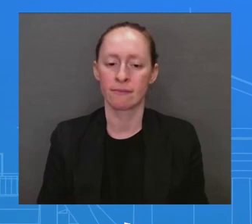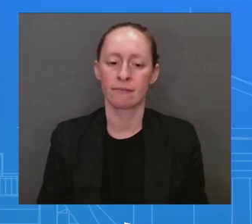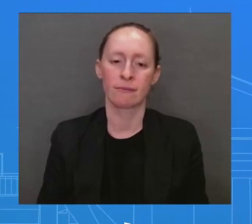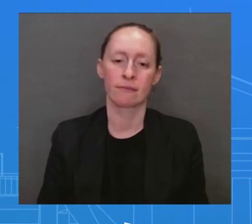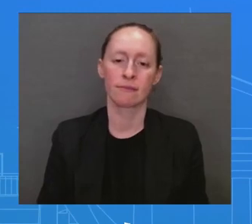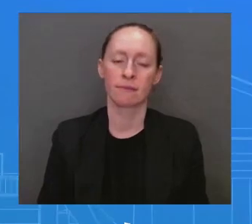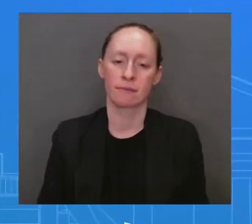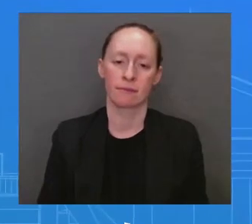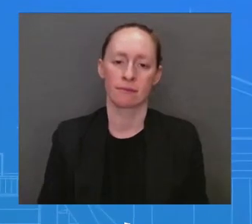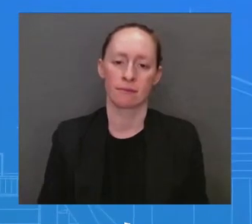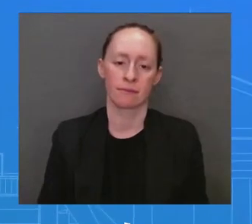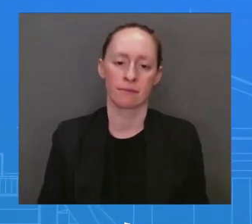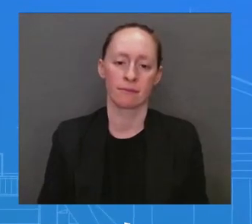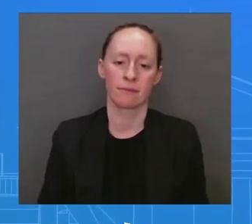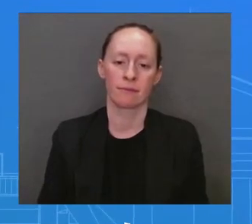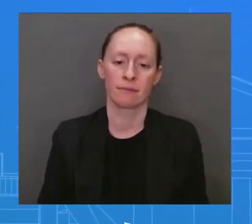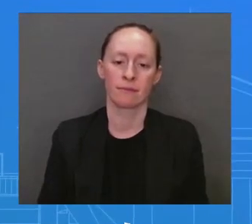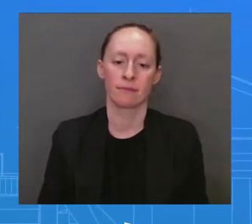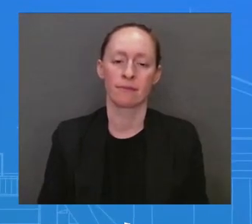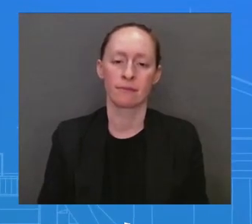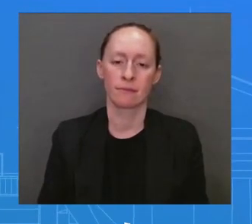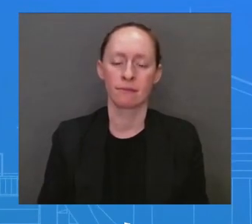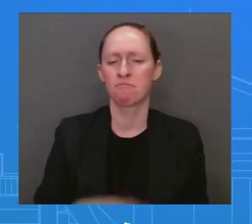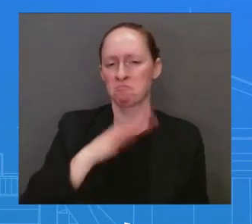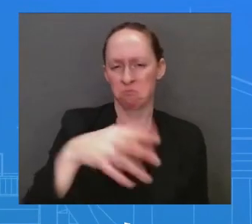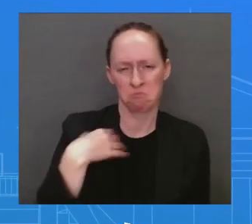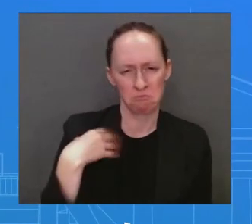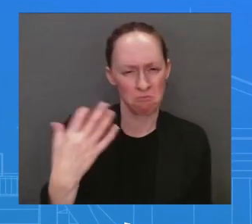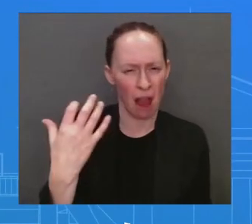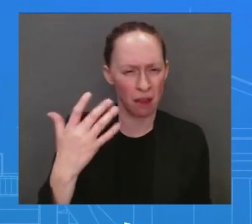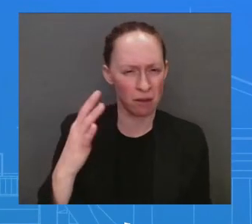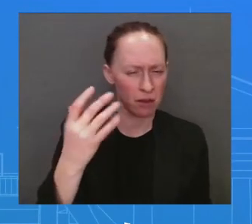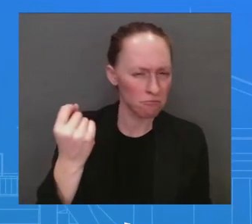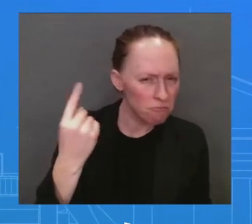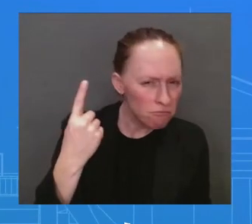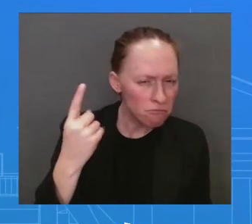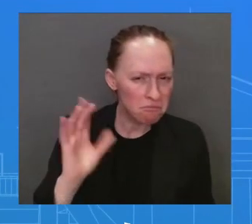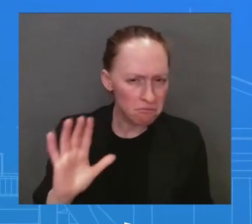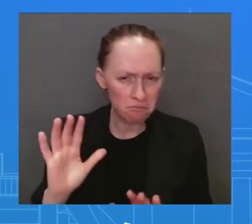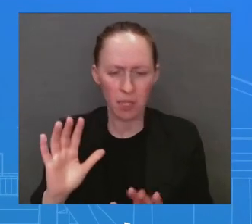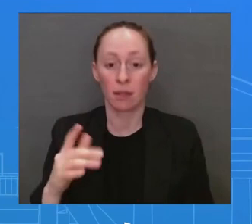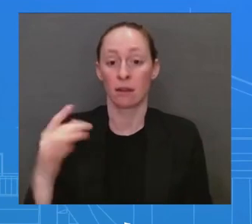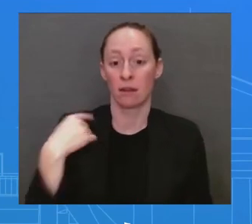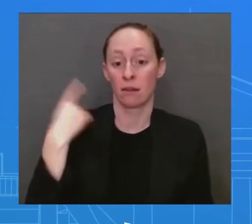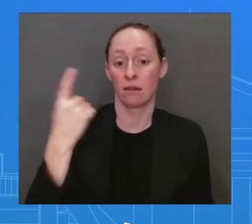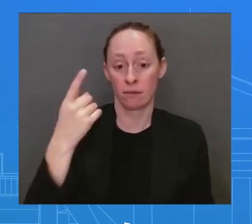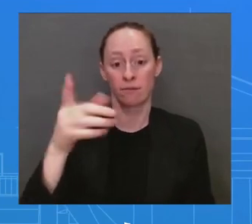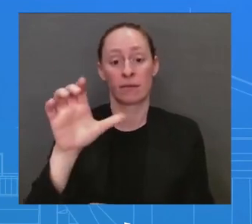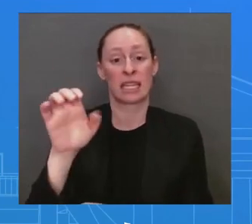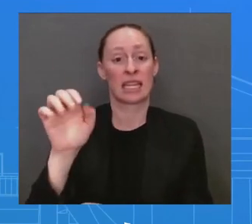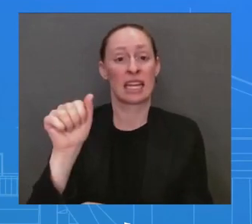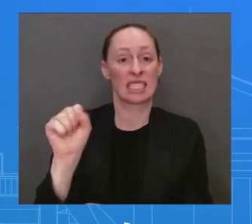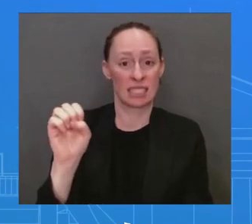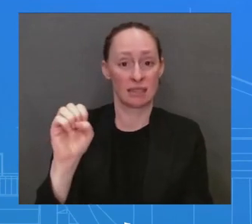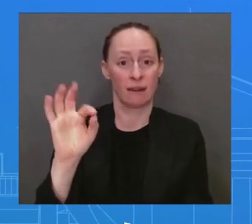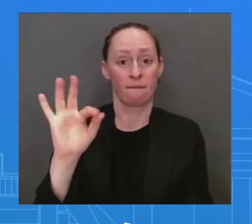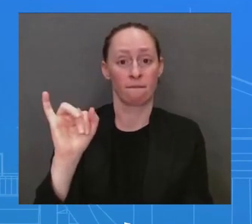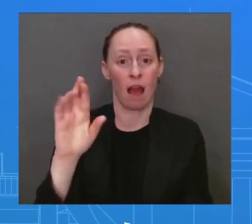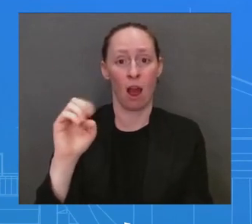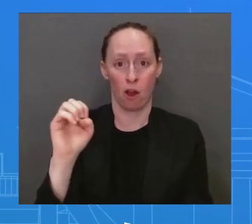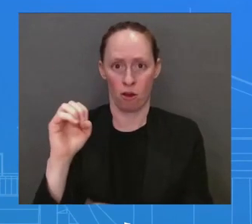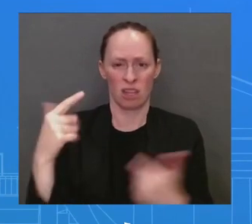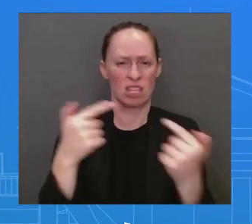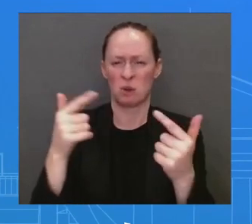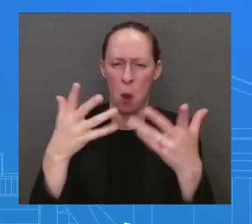wanted to make sure that I understood the idea of a ceasefire versus a humanitarian pause. And you guys clearly are opposed to